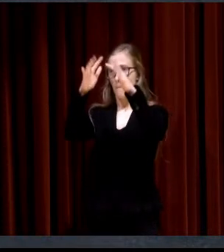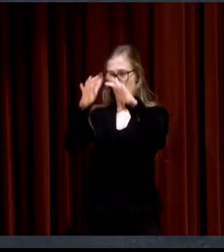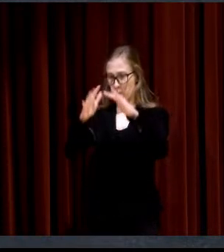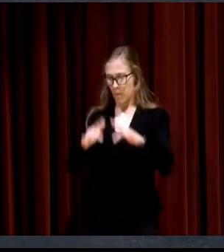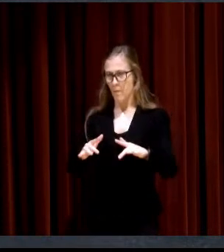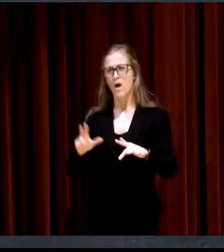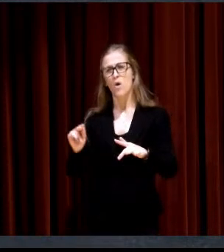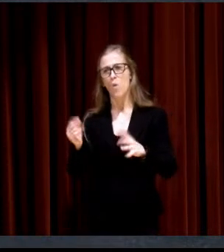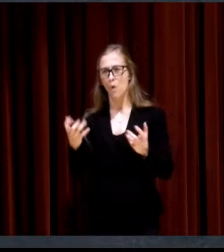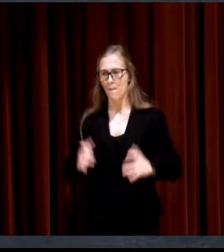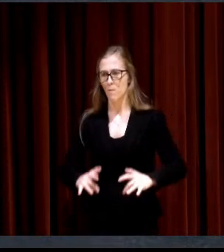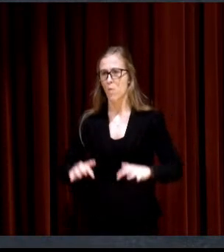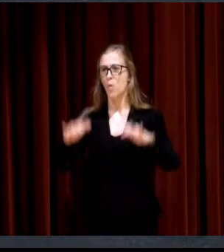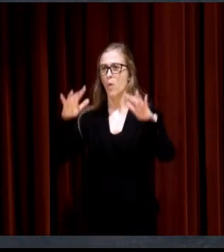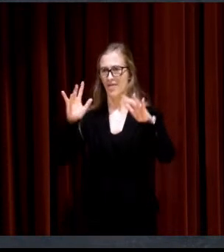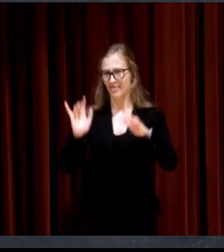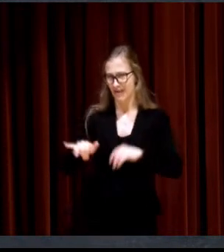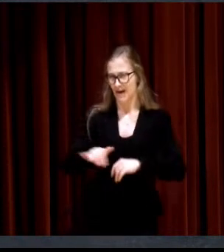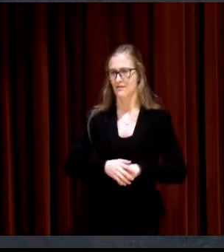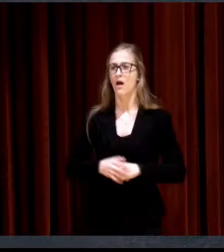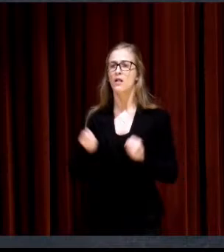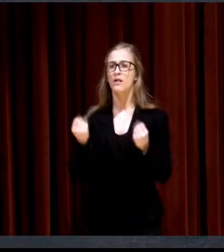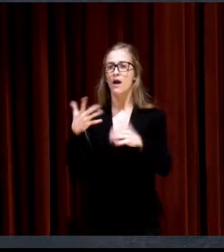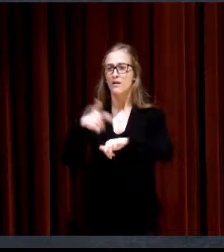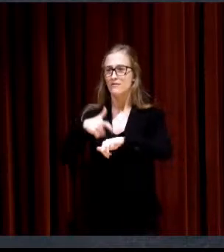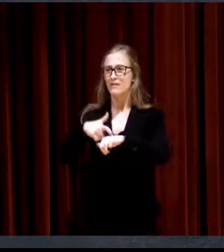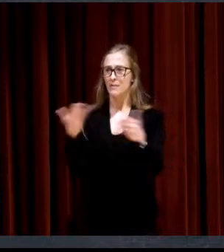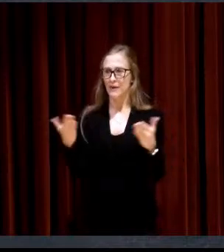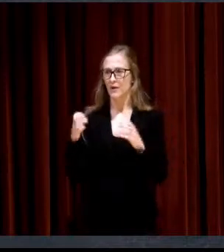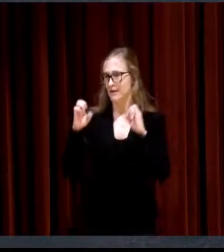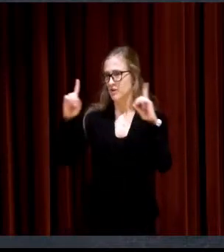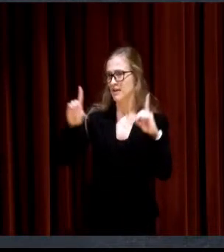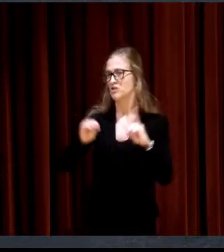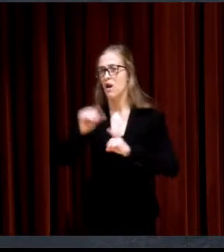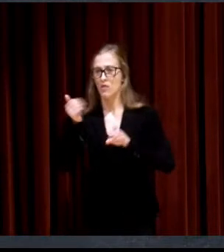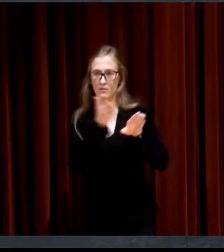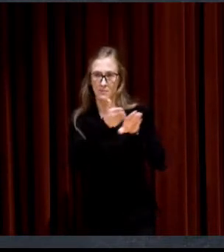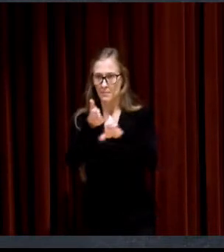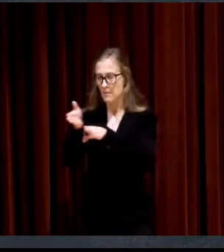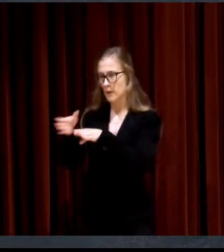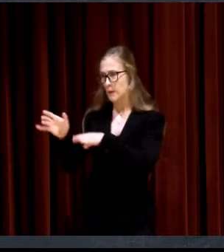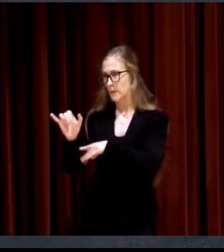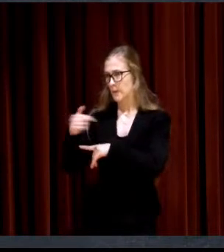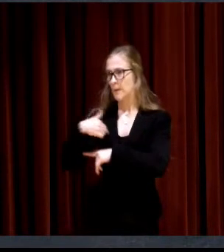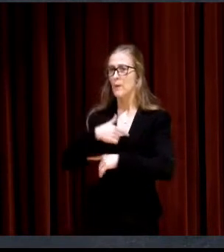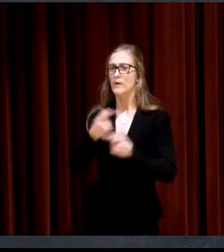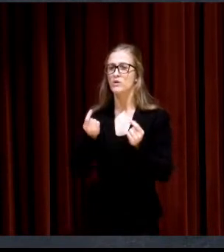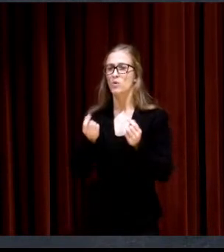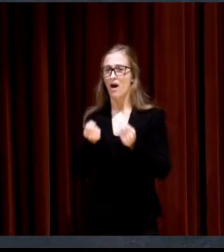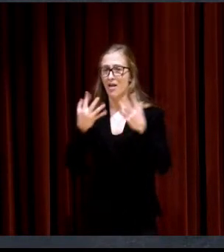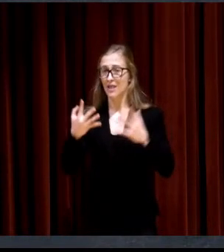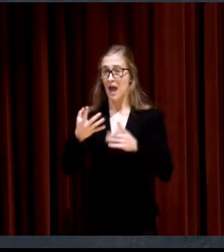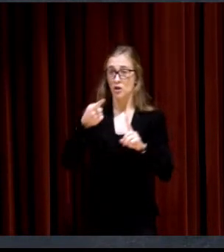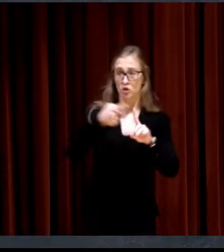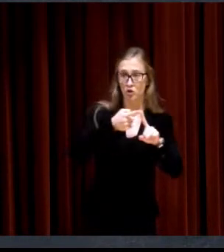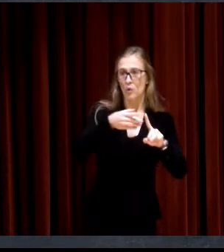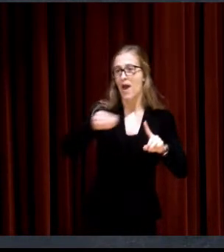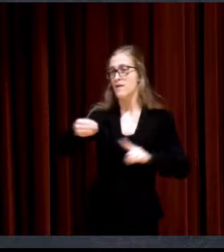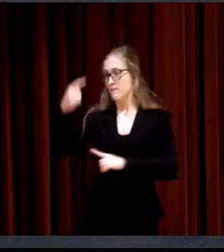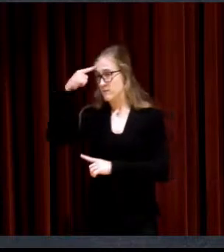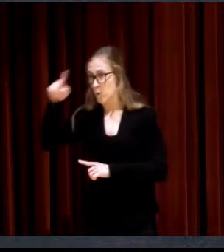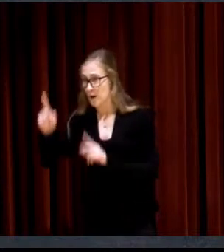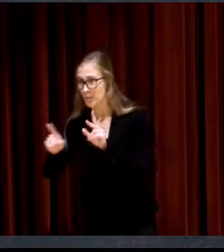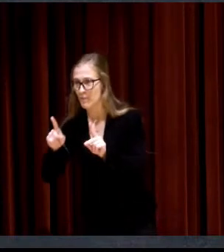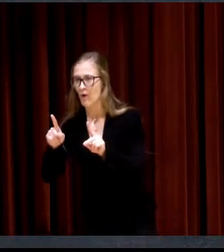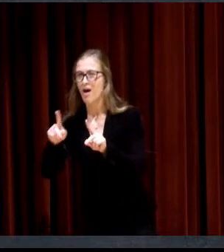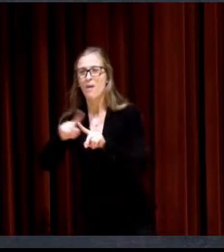bottom-up. We've spent a lot of time in education and probably other fields where we do a lot of things to and for people and not enough